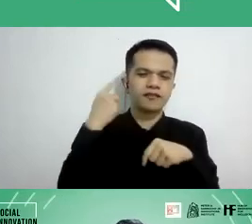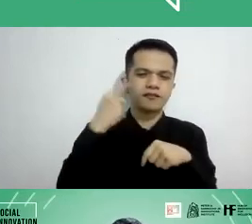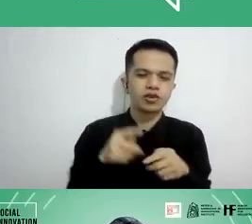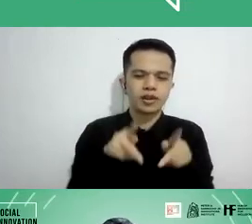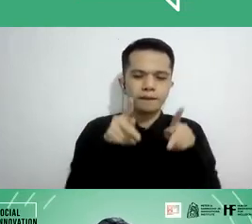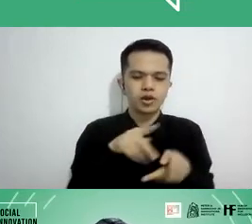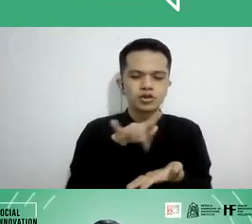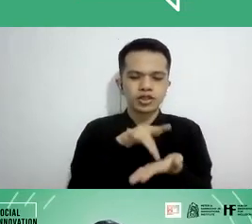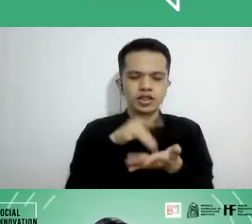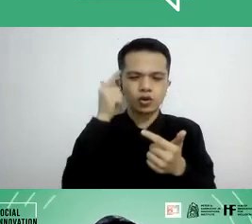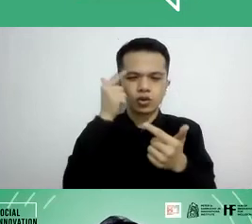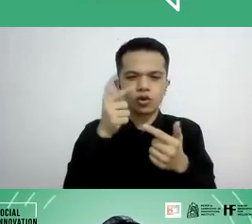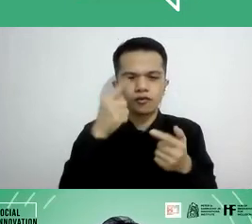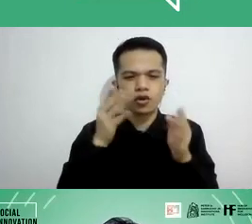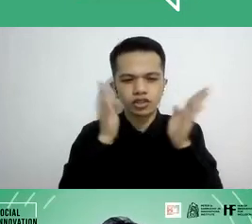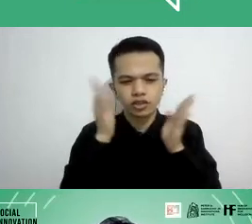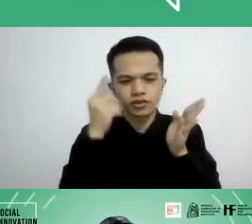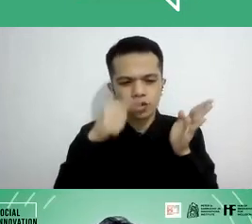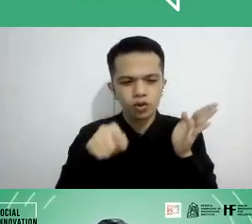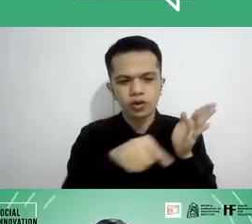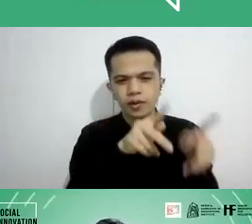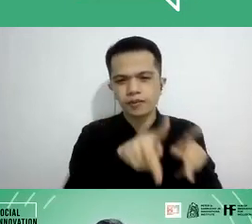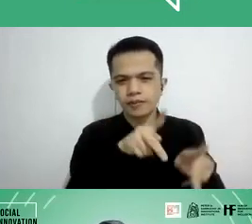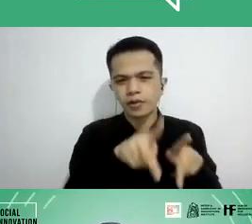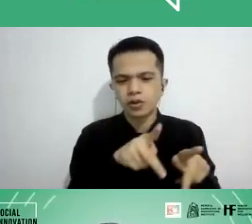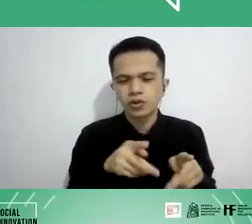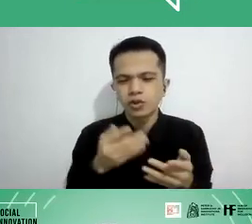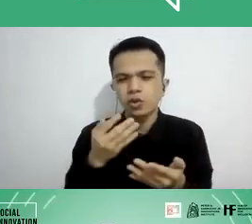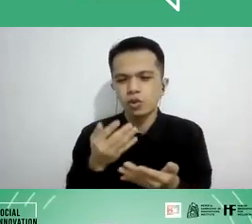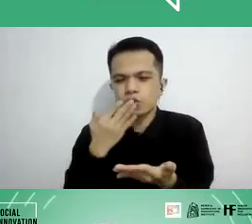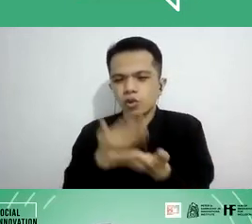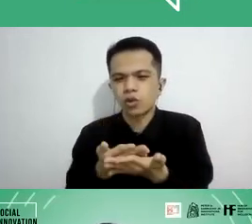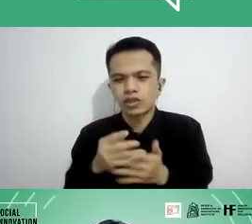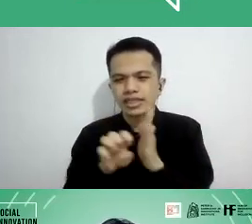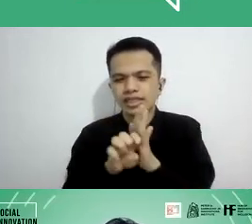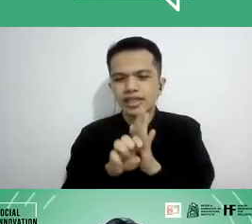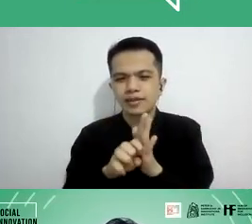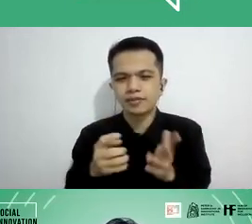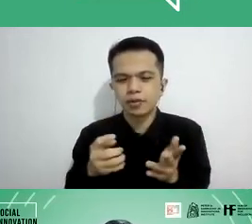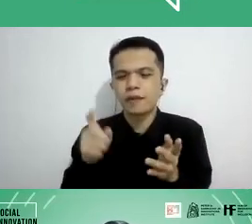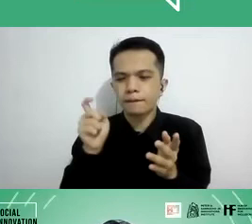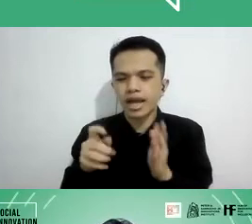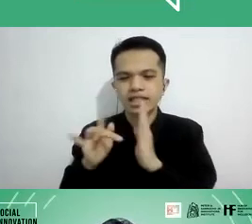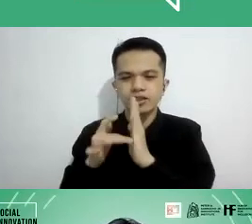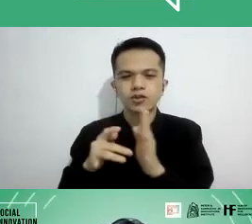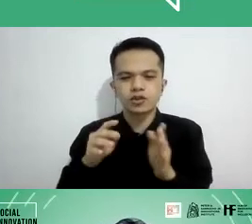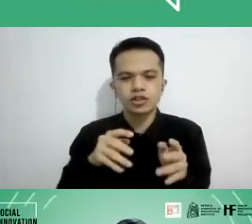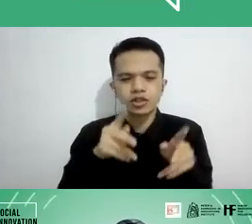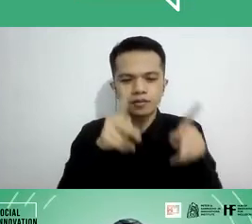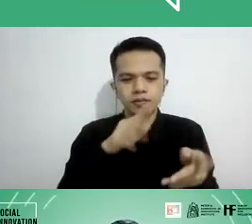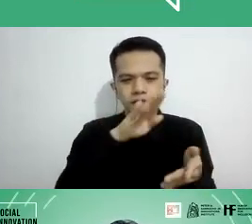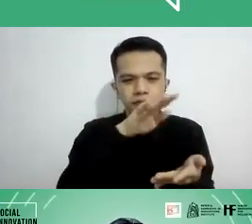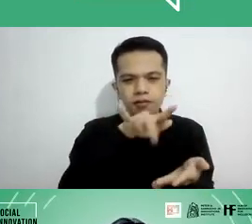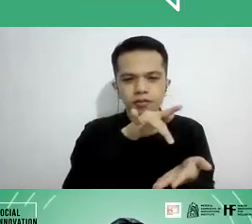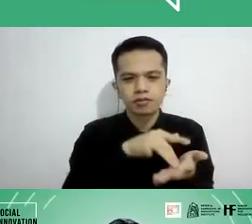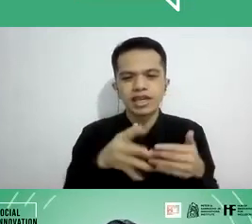goal, which is service for citizens, it's a good example of the technology being human-centered, despite having a lot of